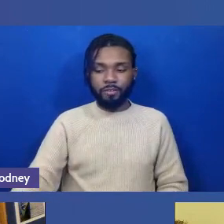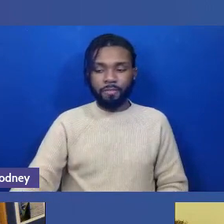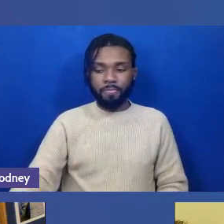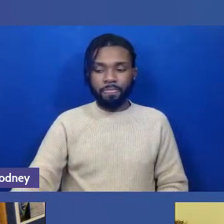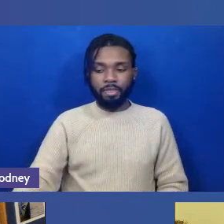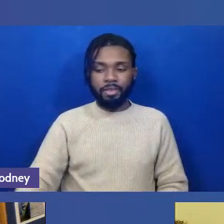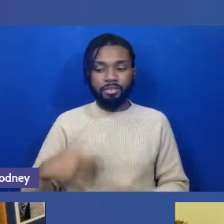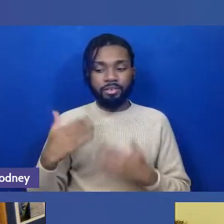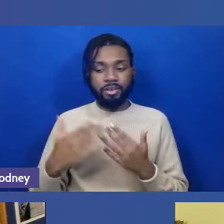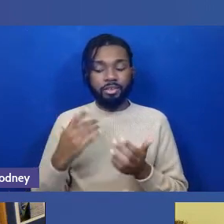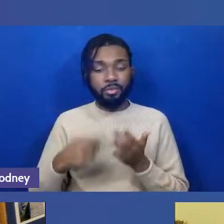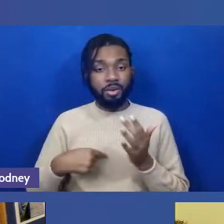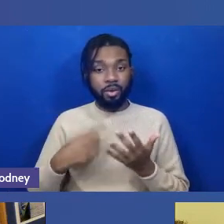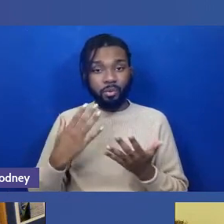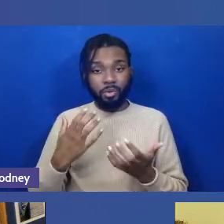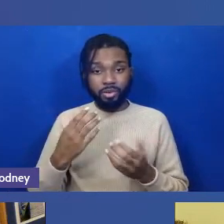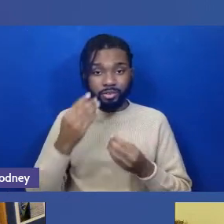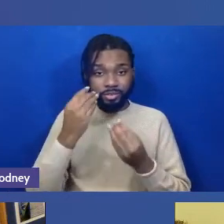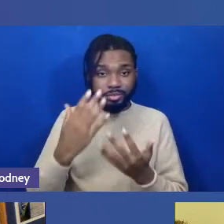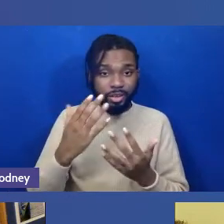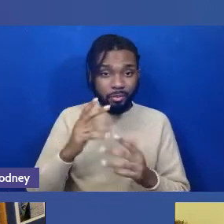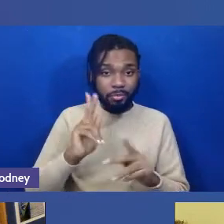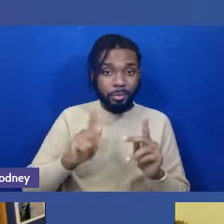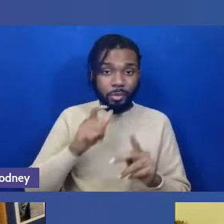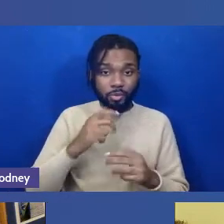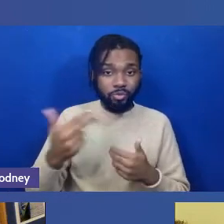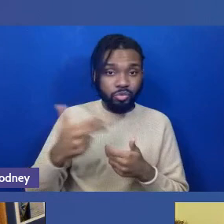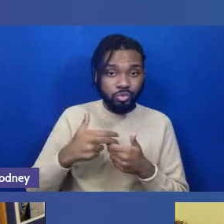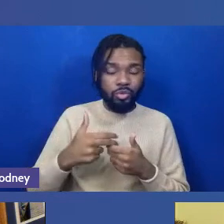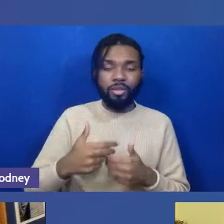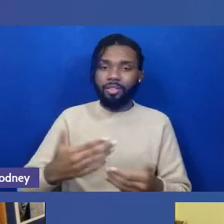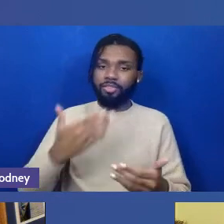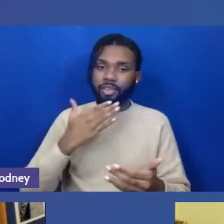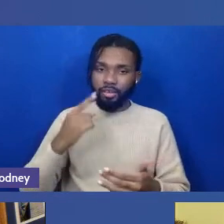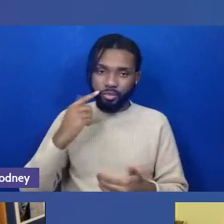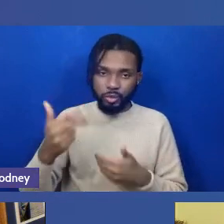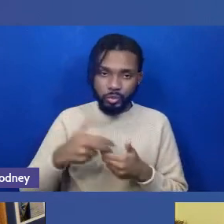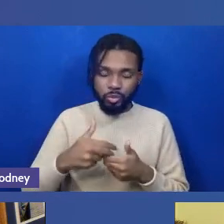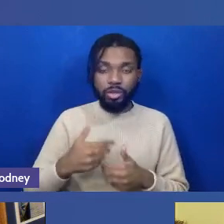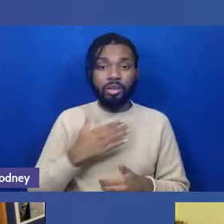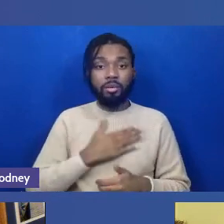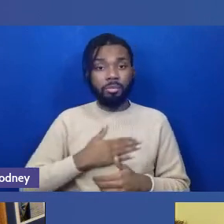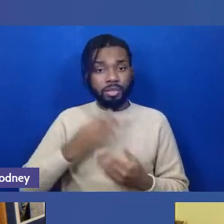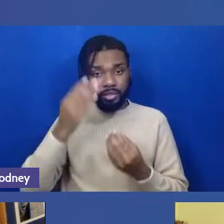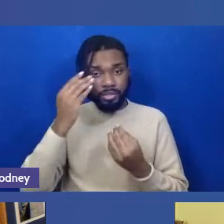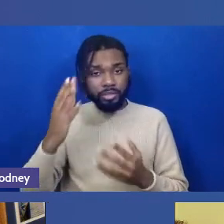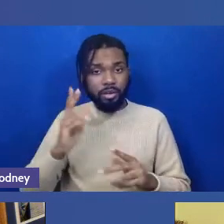everyone listening is thank you so much for joining as well. Please let folks know that this will be available